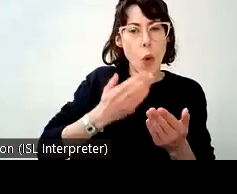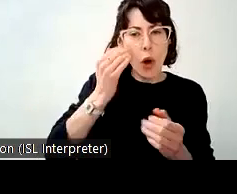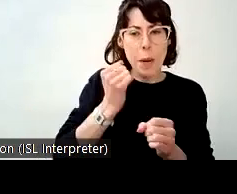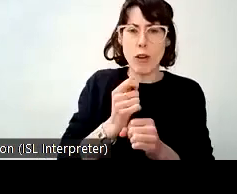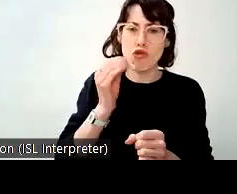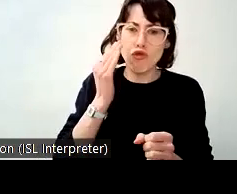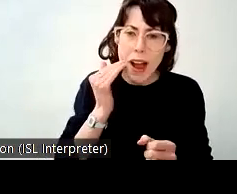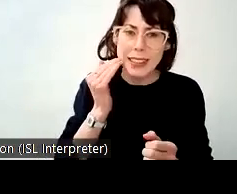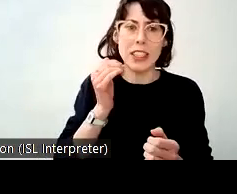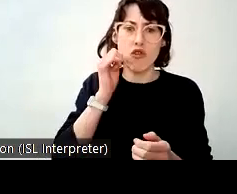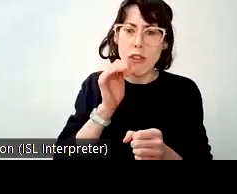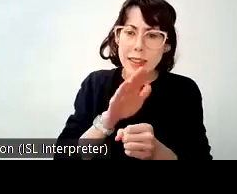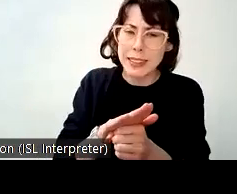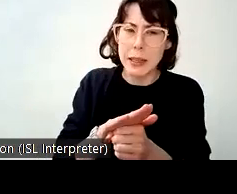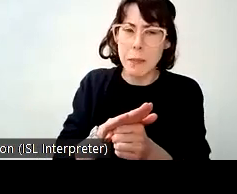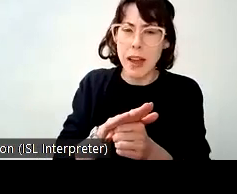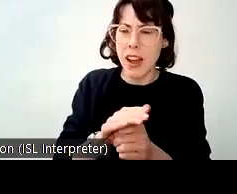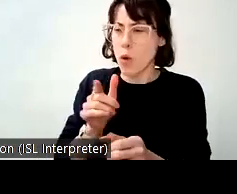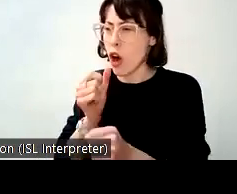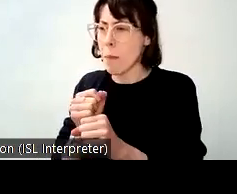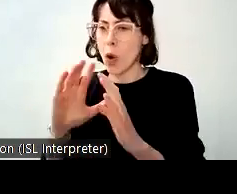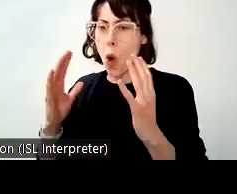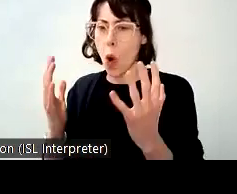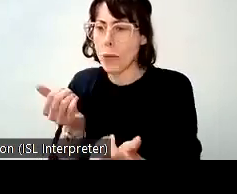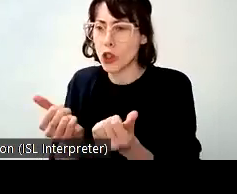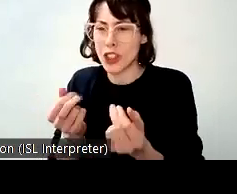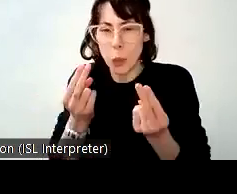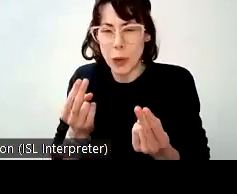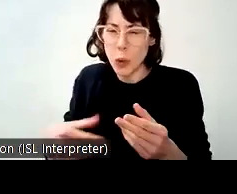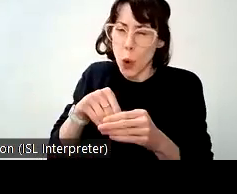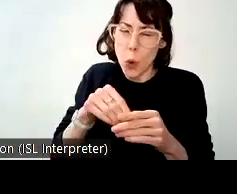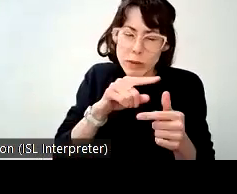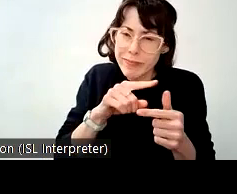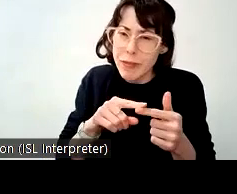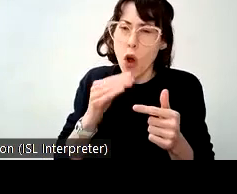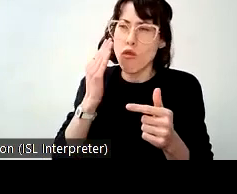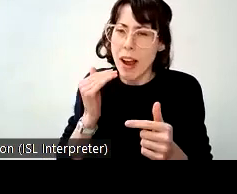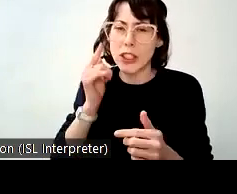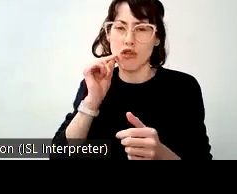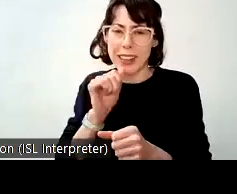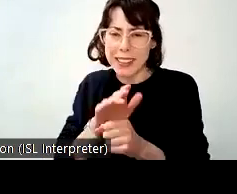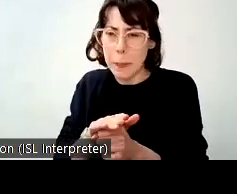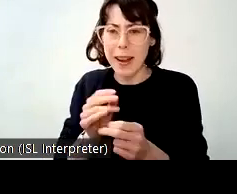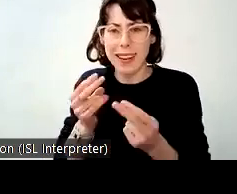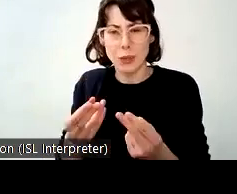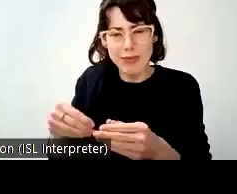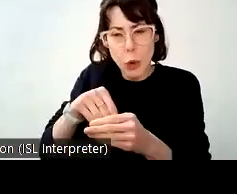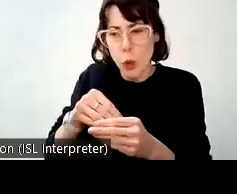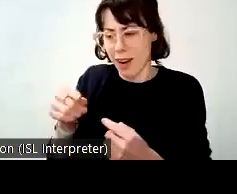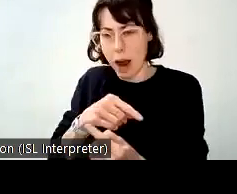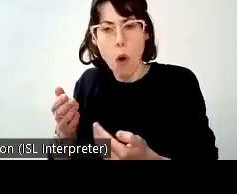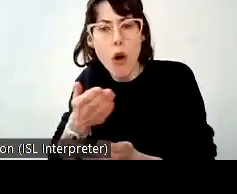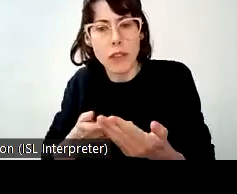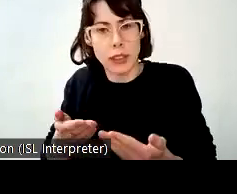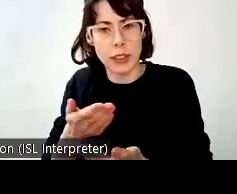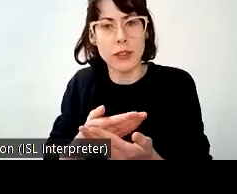in conversations about global justice issues. So again, I'm not going to spend too much time on this because I think we can chat about it maybe in the discussion.